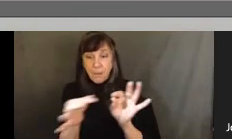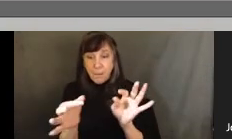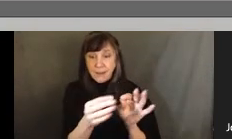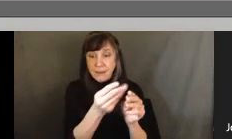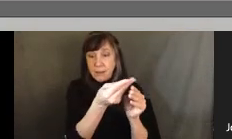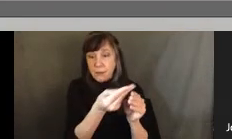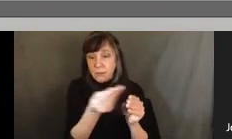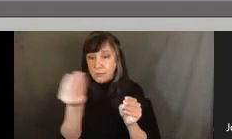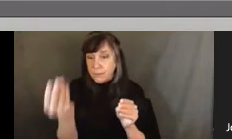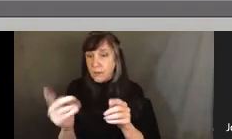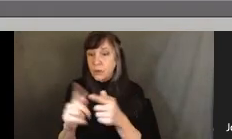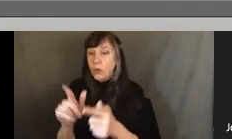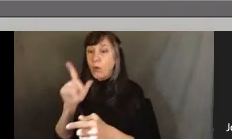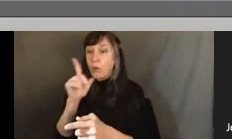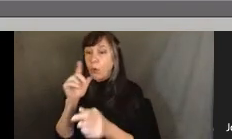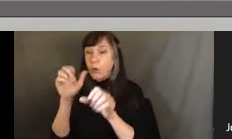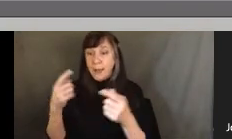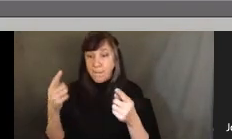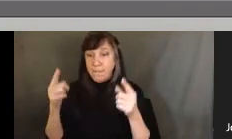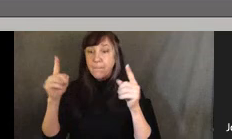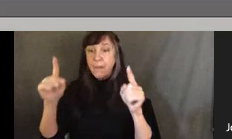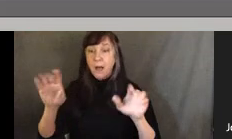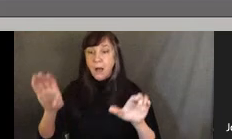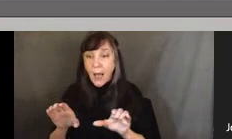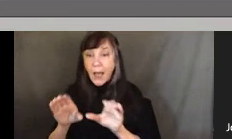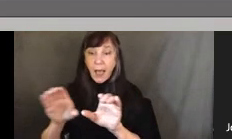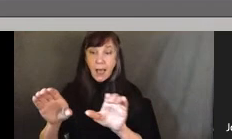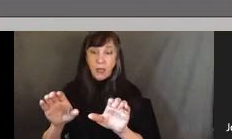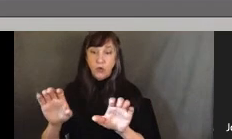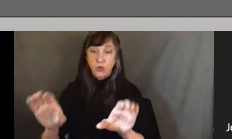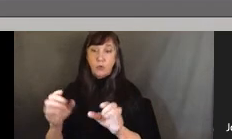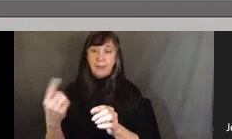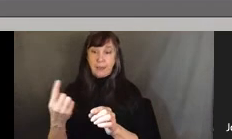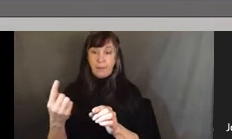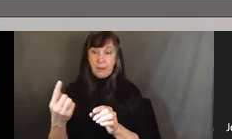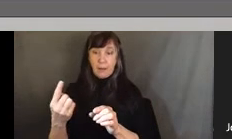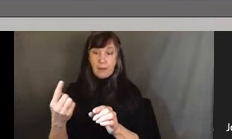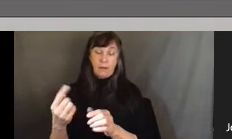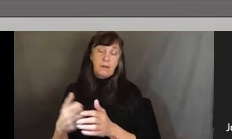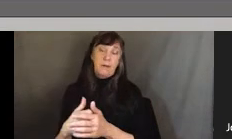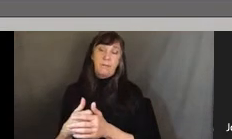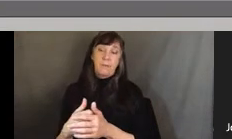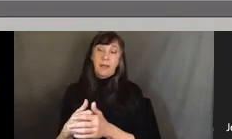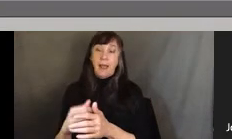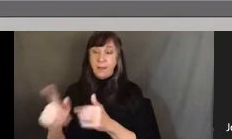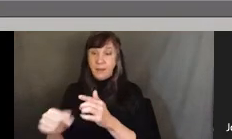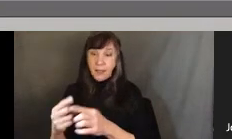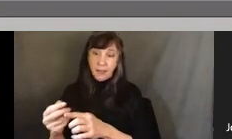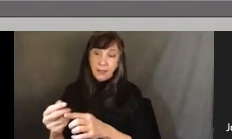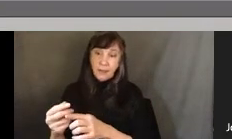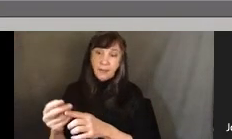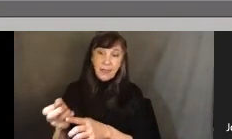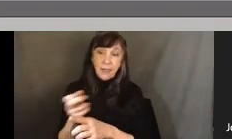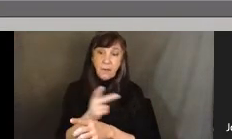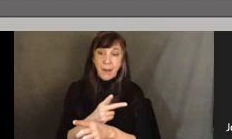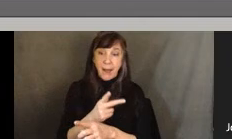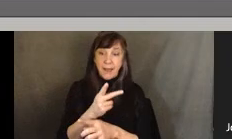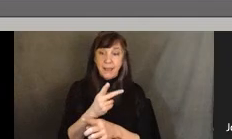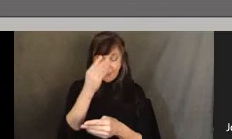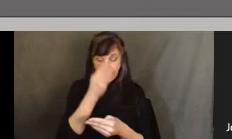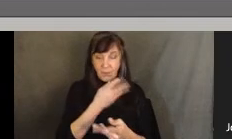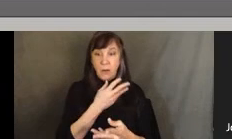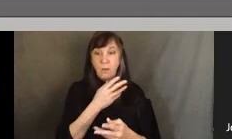take action. And that person who takes action can actually help disseminate that information back on what happened. That's that